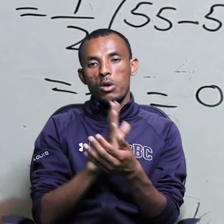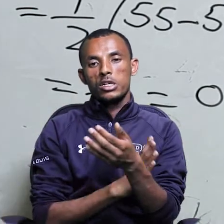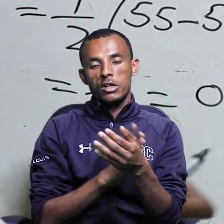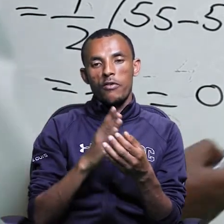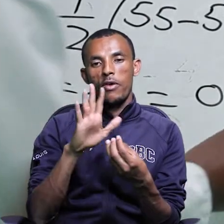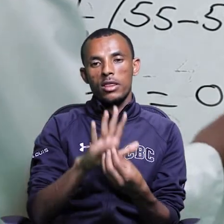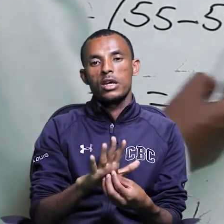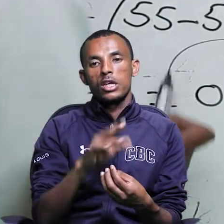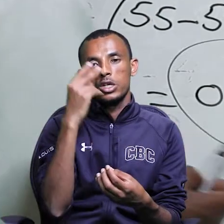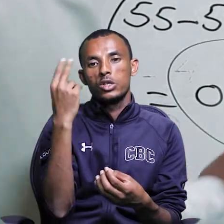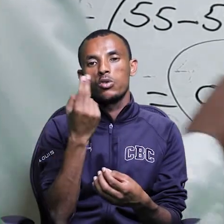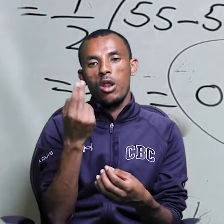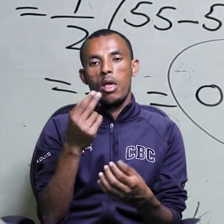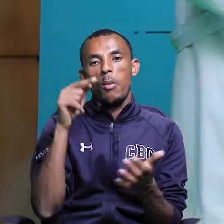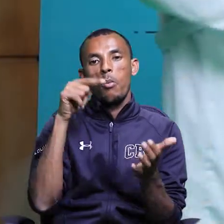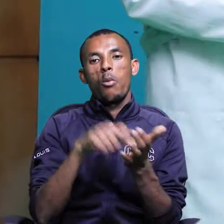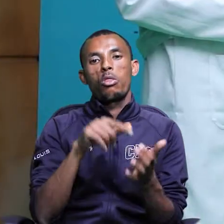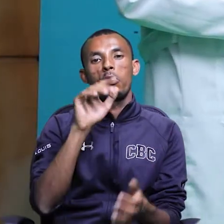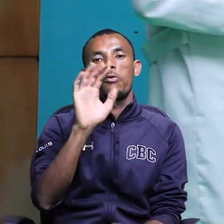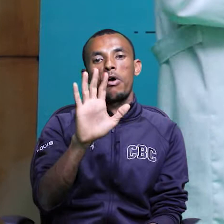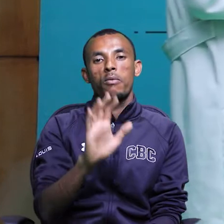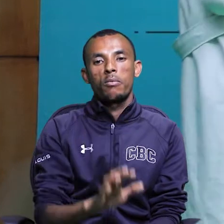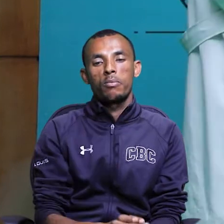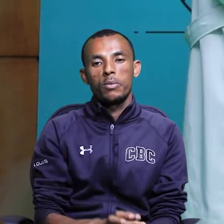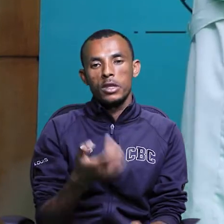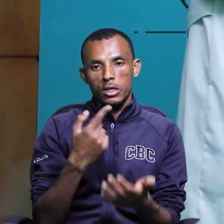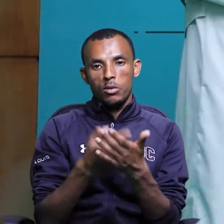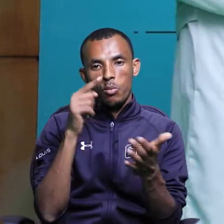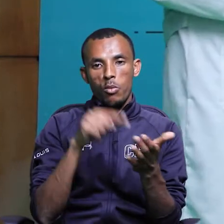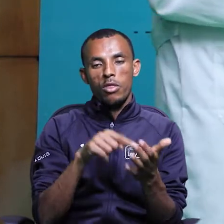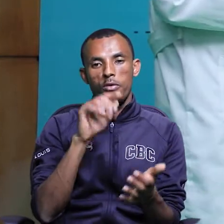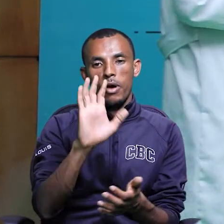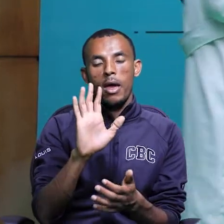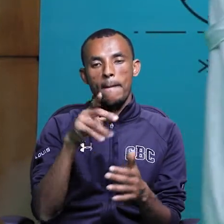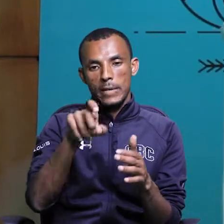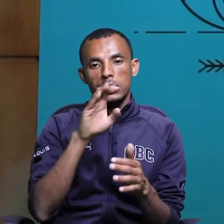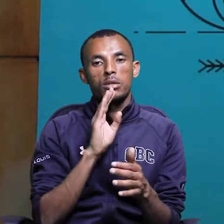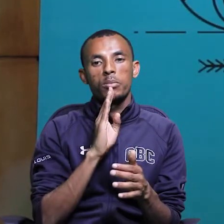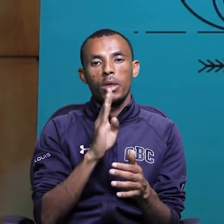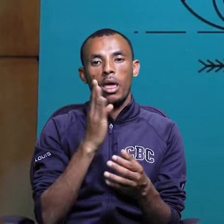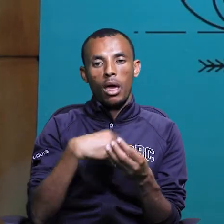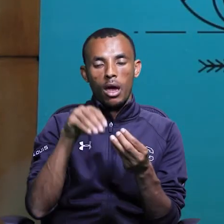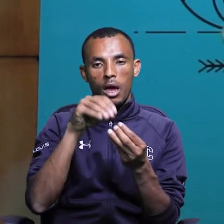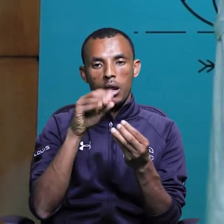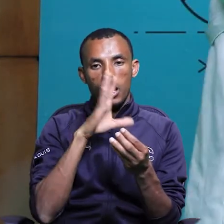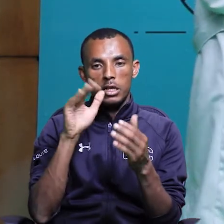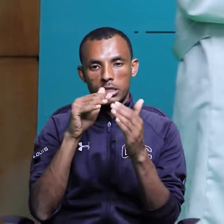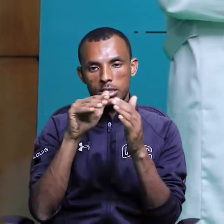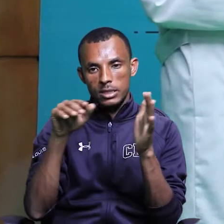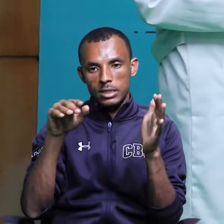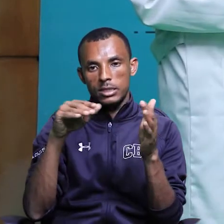be usually 0.5. And this 0.5 must be added up and